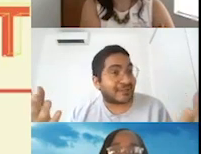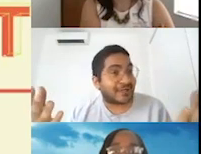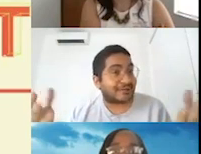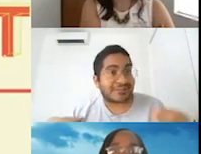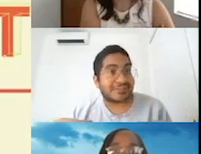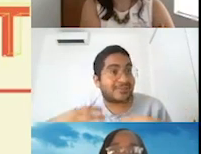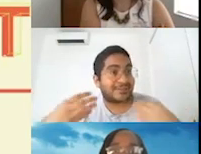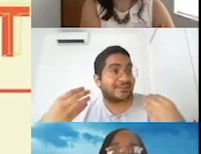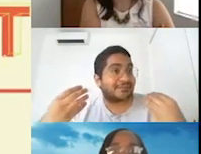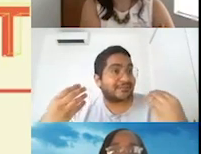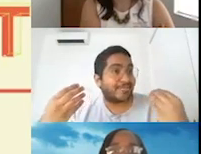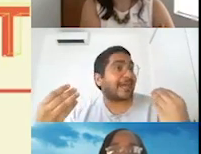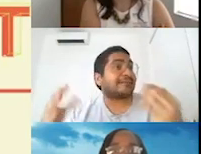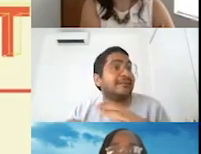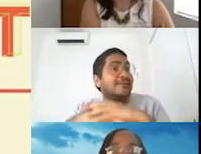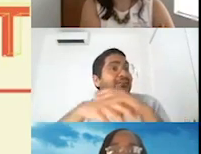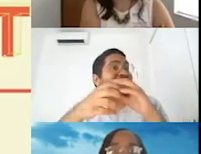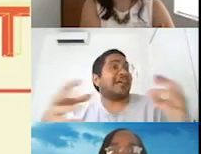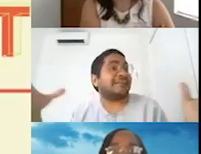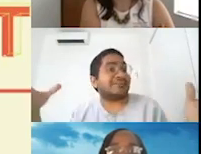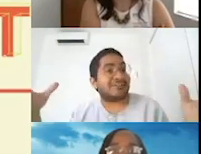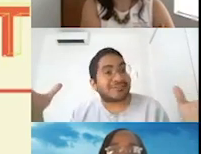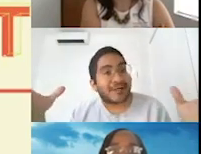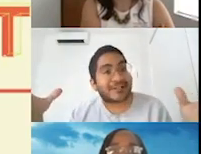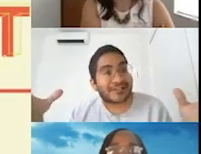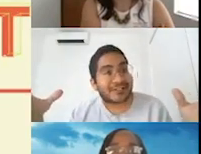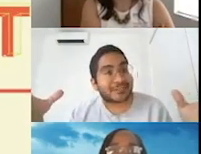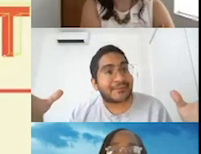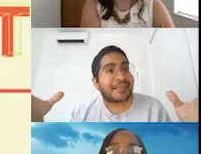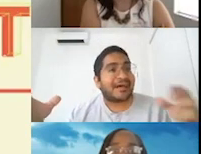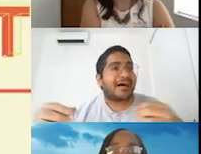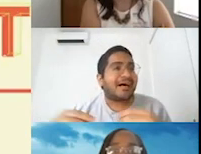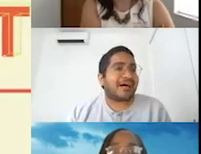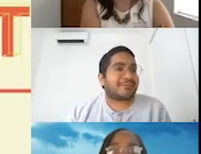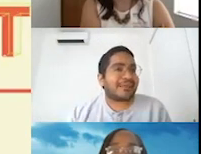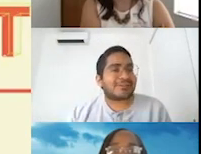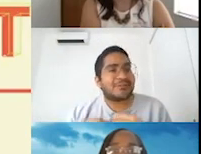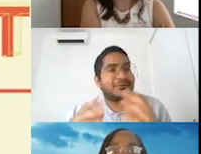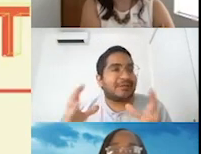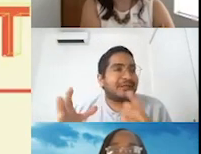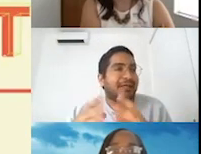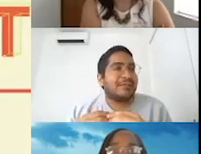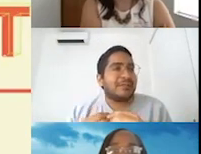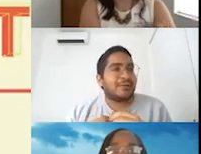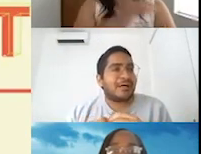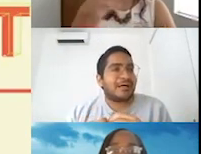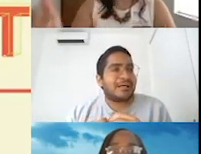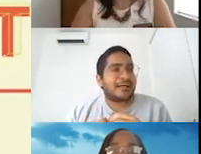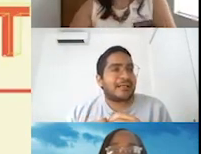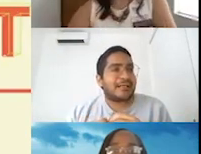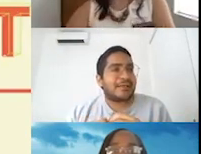like Frantz Fanon are still part of that genealogy of scholarship. And so, you